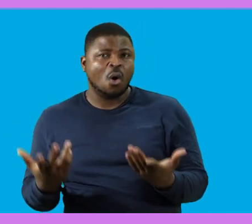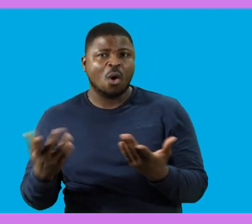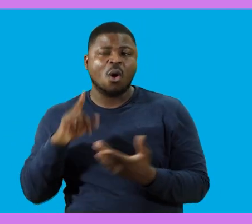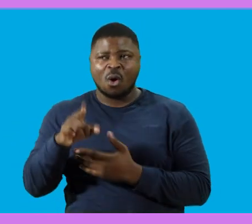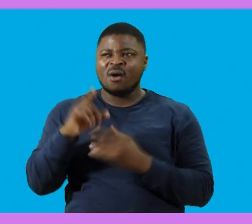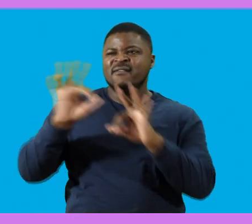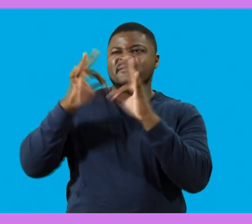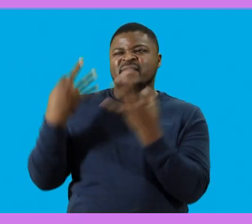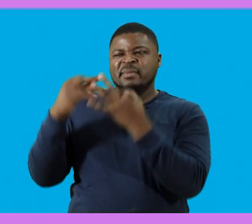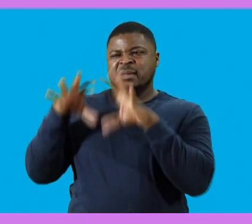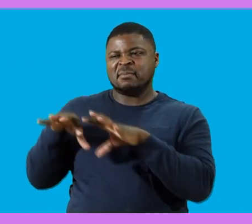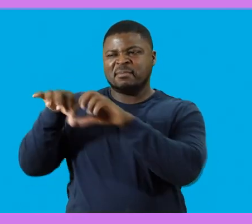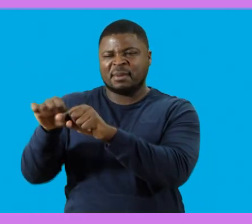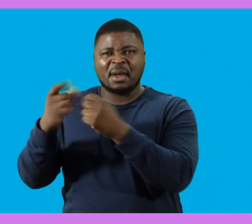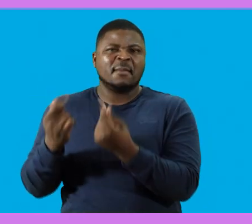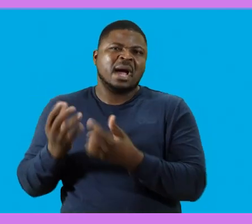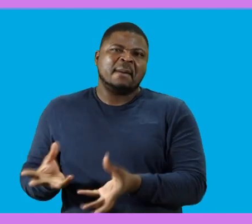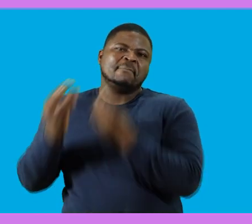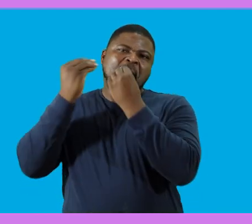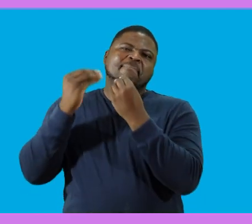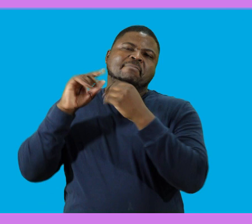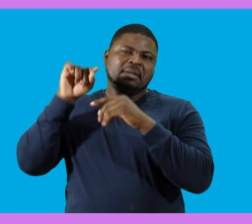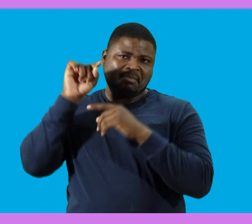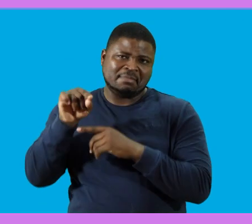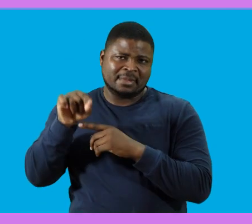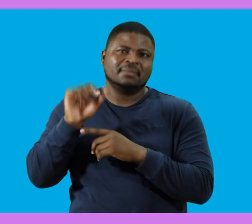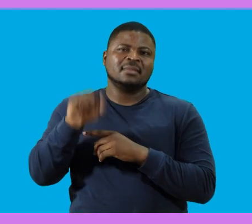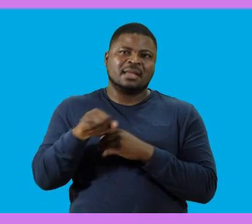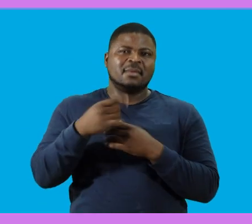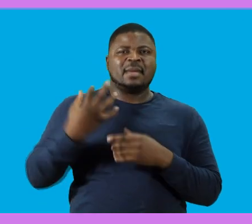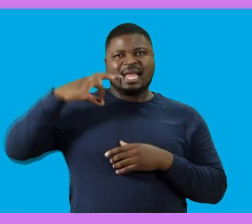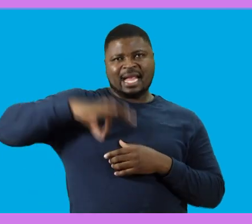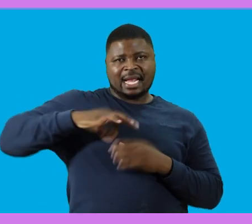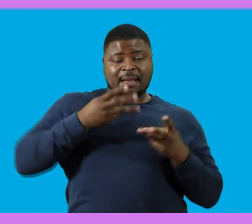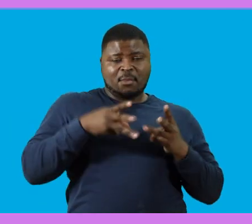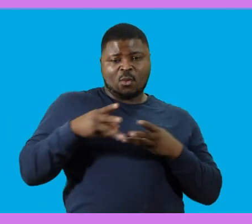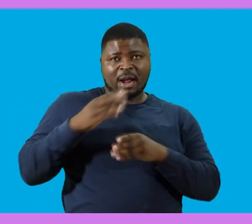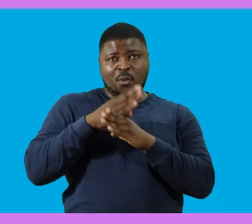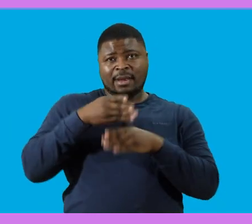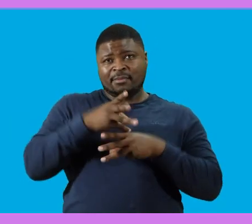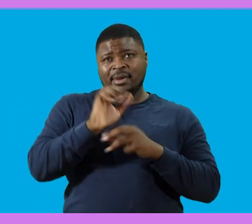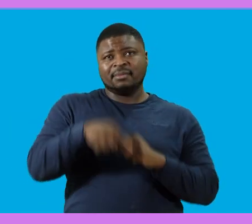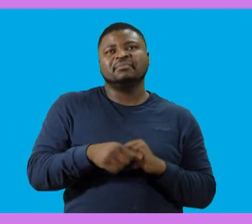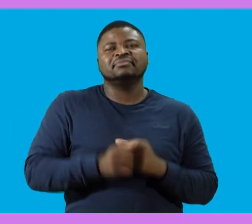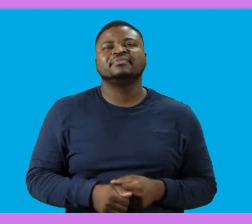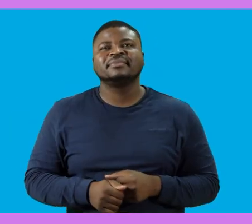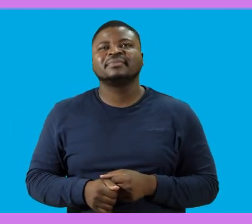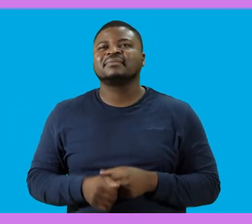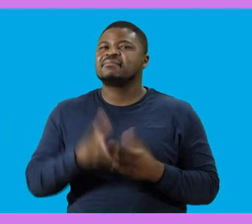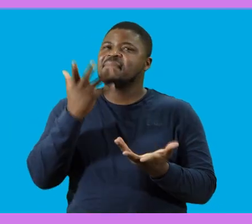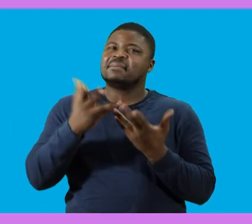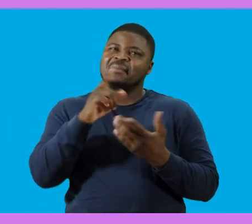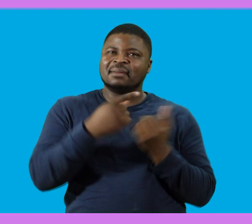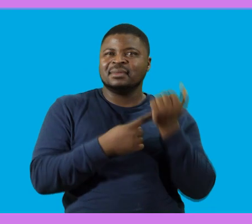or inheritance. That is a few incomes that we just named, but not